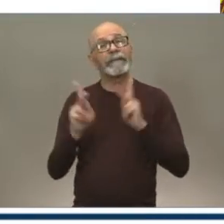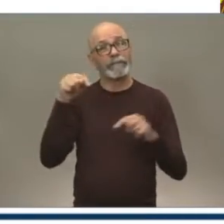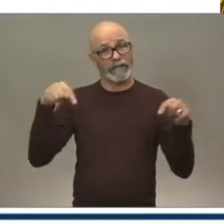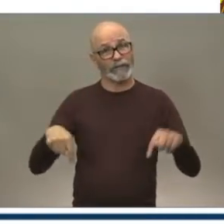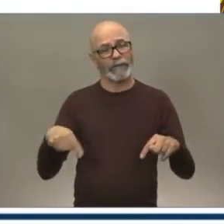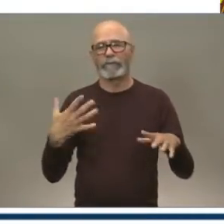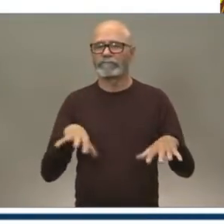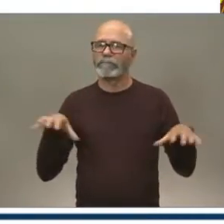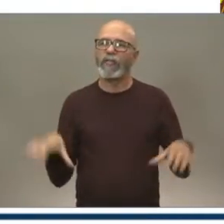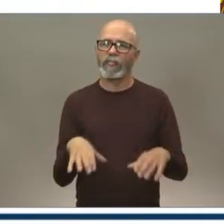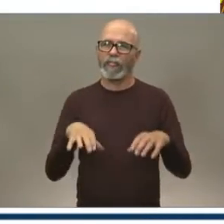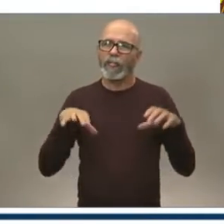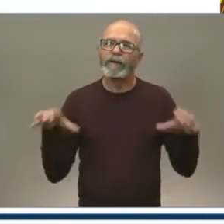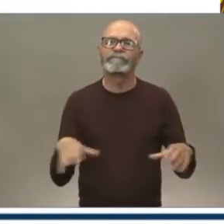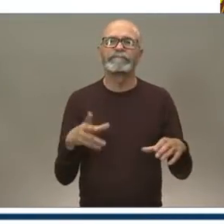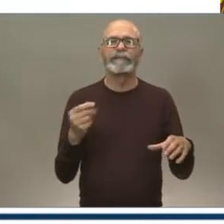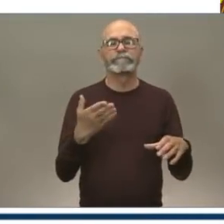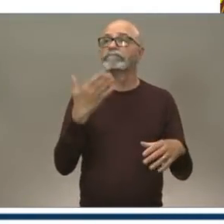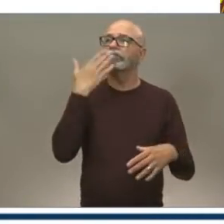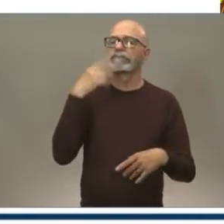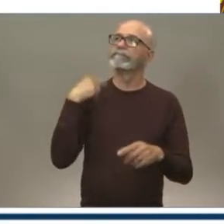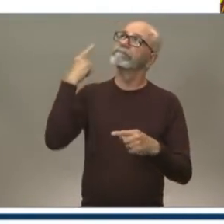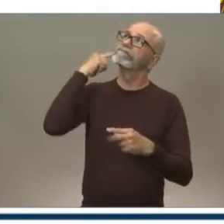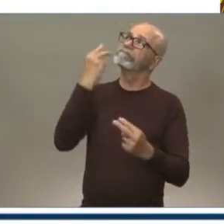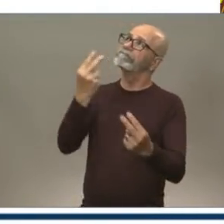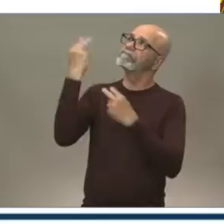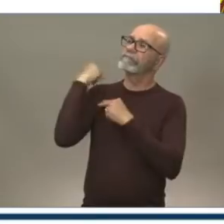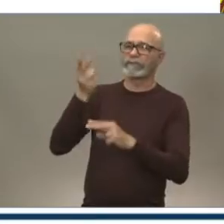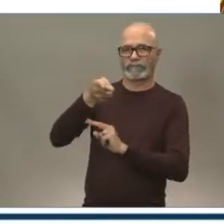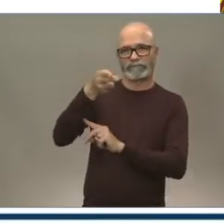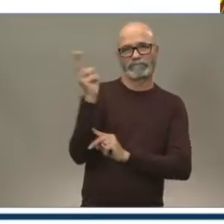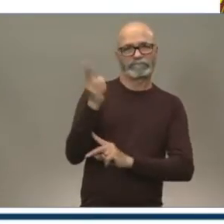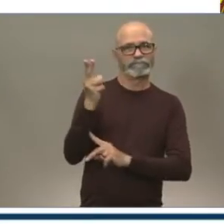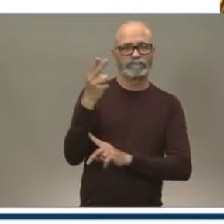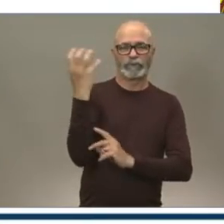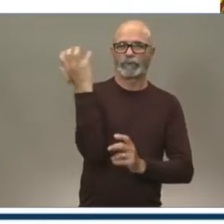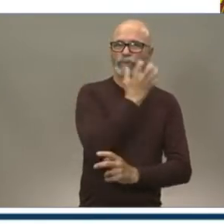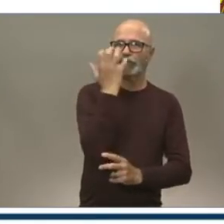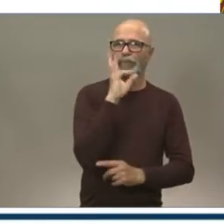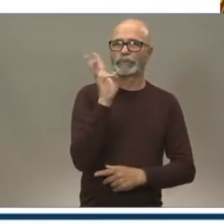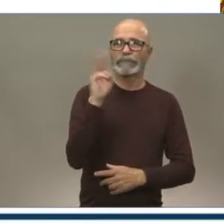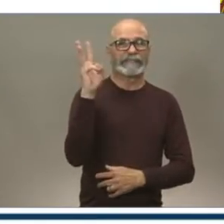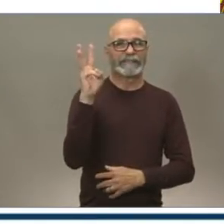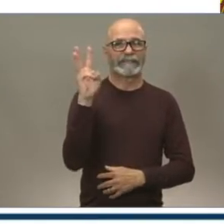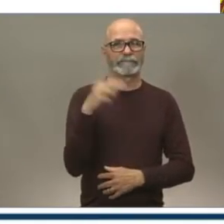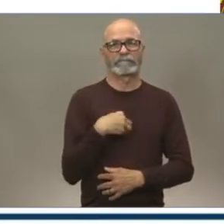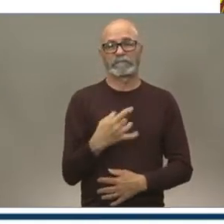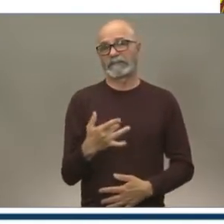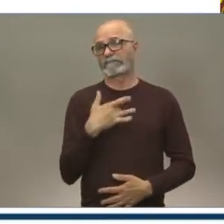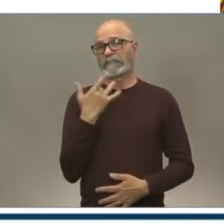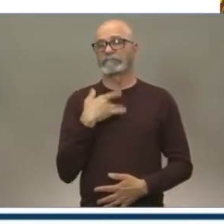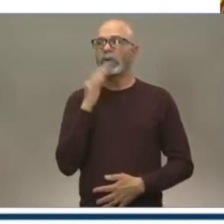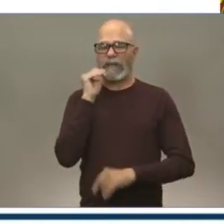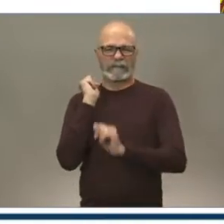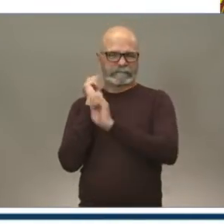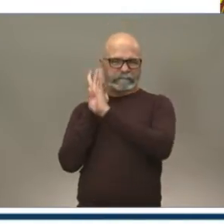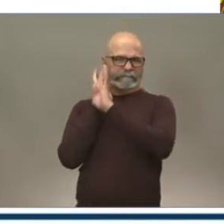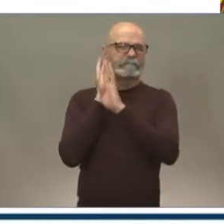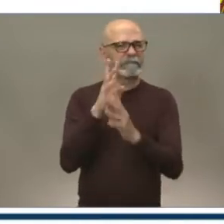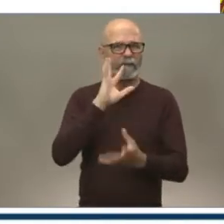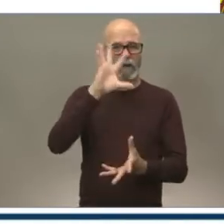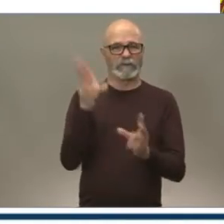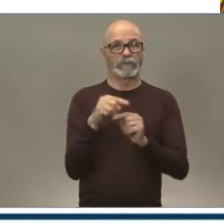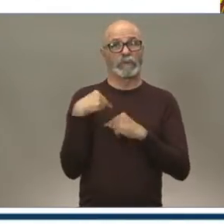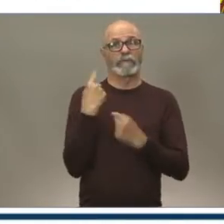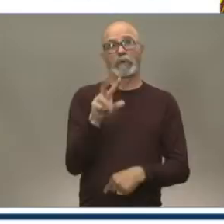in our province. We will reach 200,000 doses at some point today. As of yesterday, we had